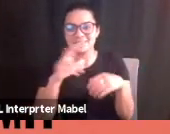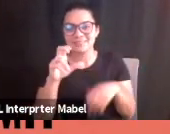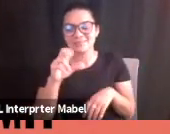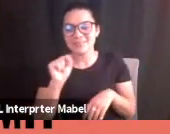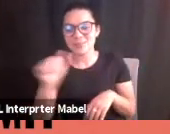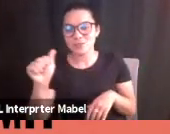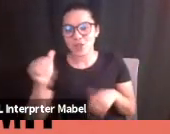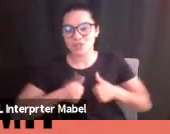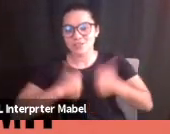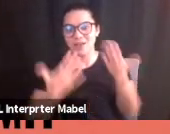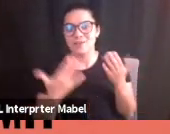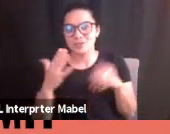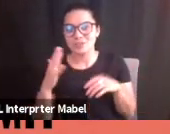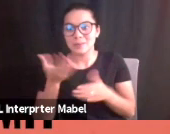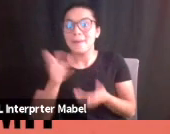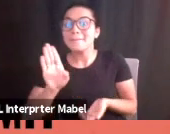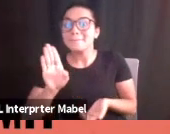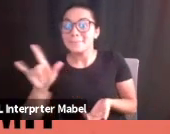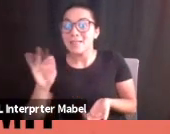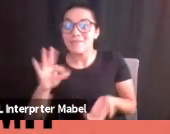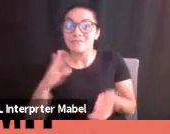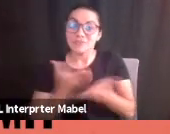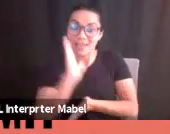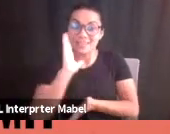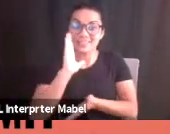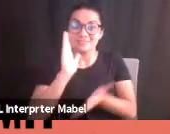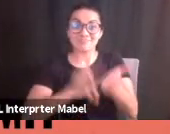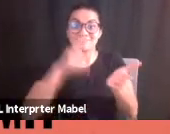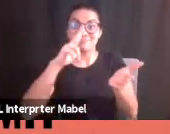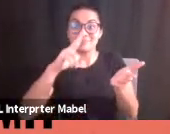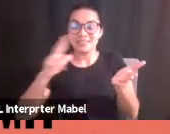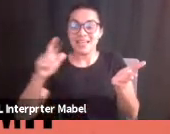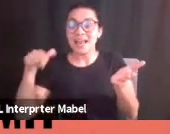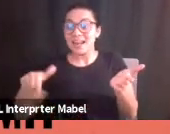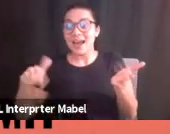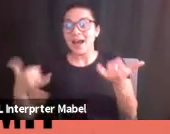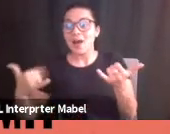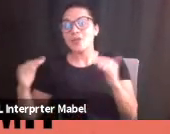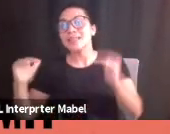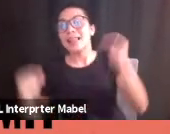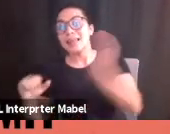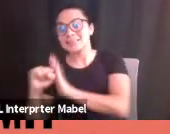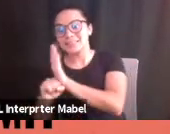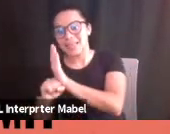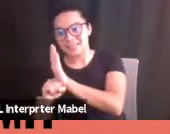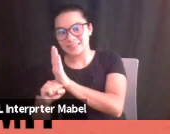now states that haven't are actually in the minority, which, that's the first time we've been able to say that, and that feels really great.